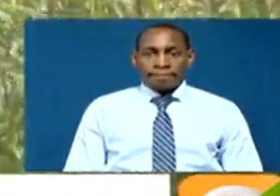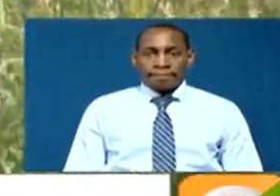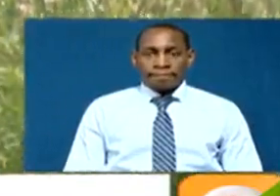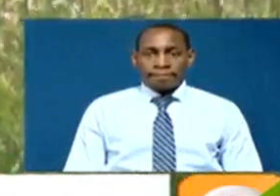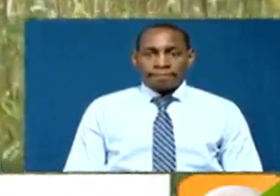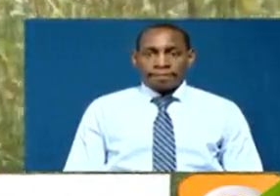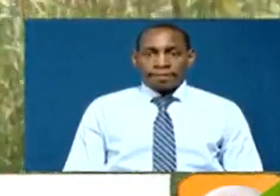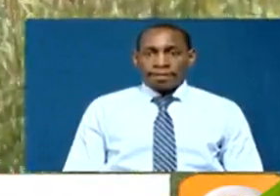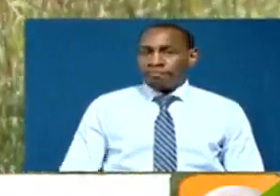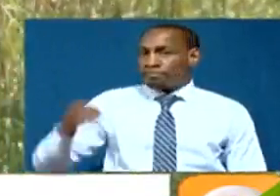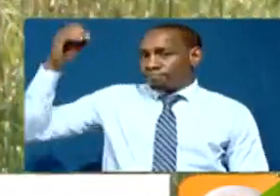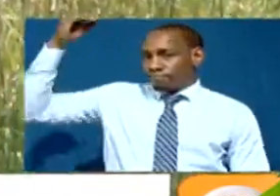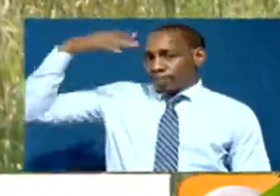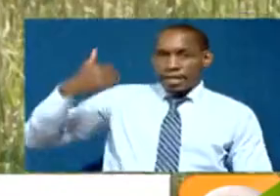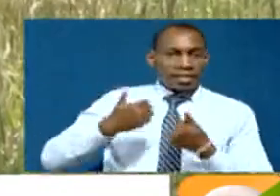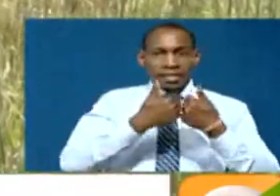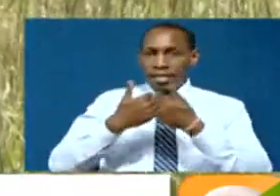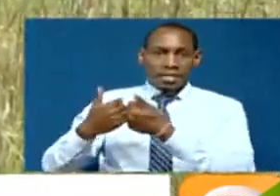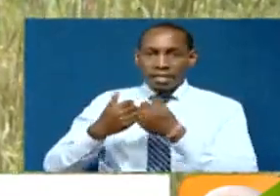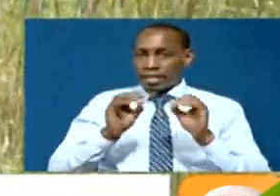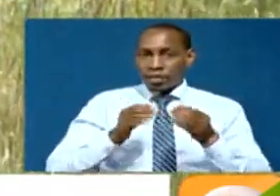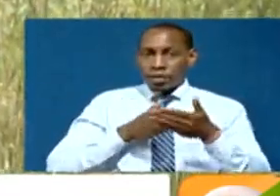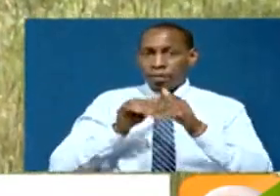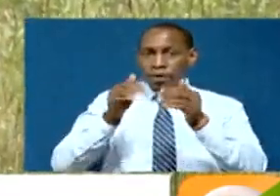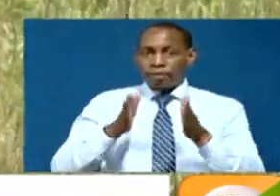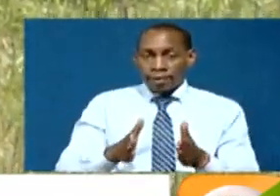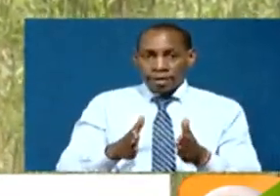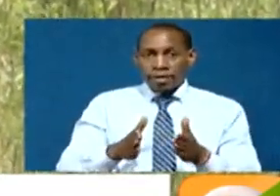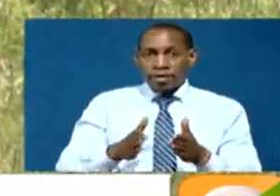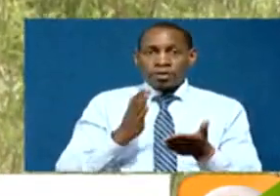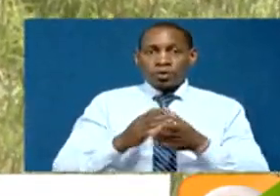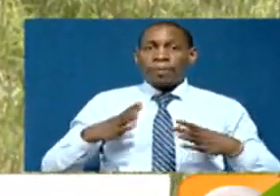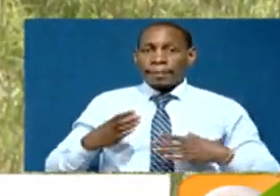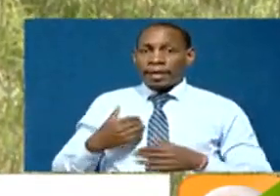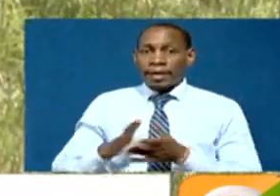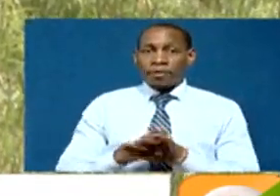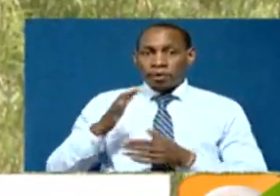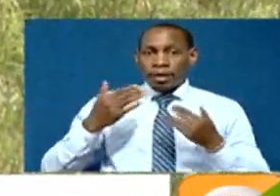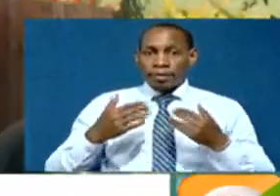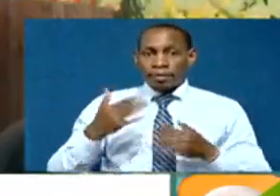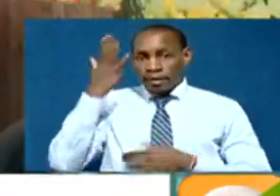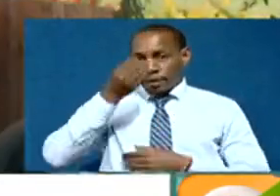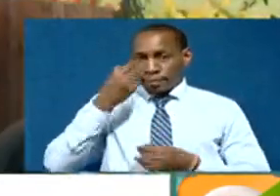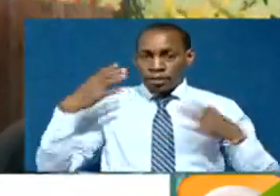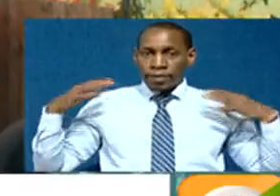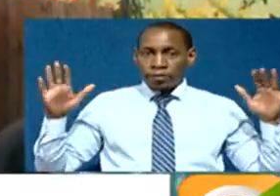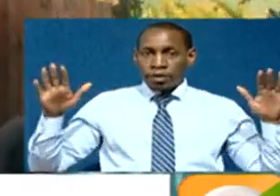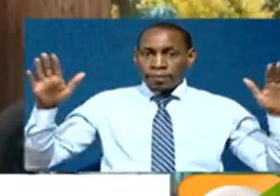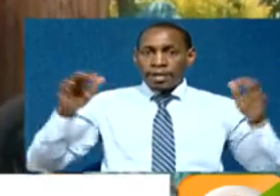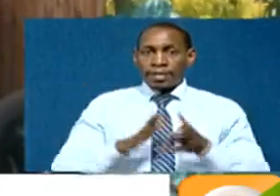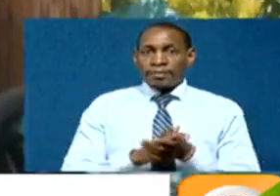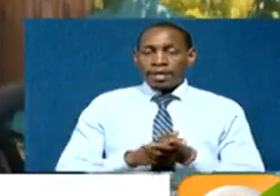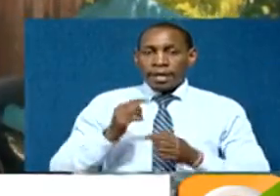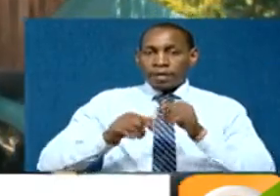Not even the scorching sun can stop Babu Mudhamia from taking pride in his ornamental birds, which he rears at